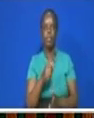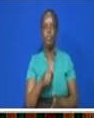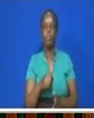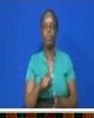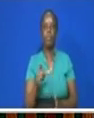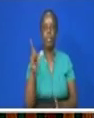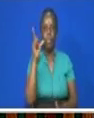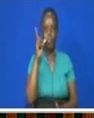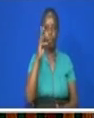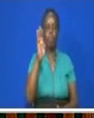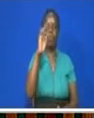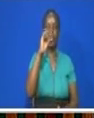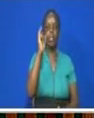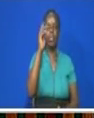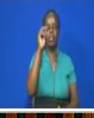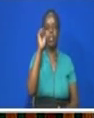is Britain.